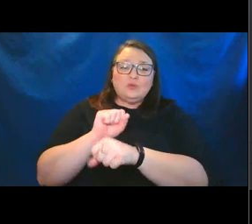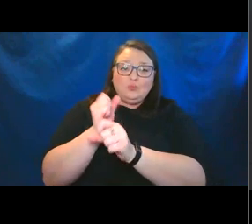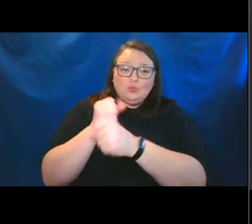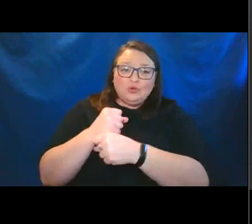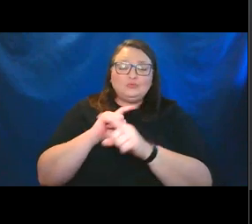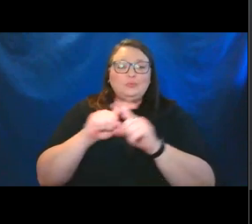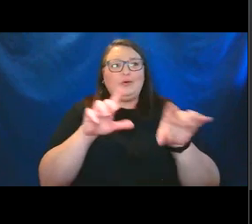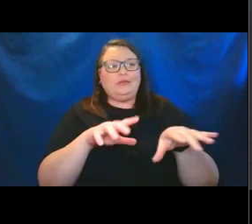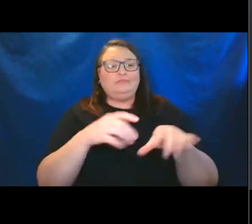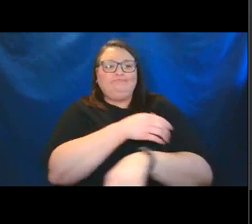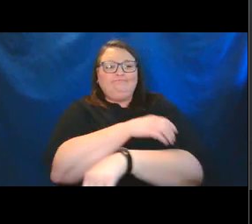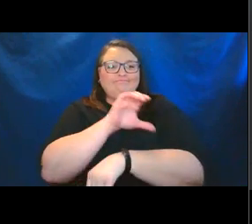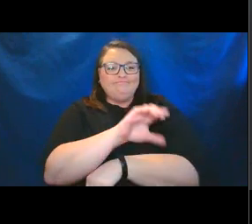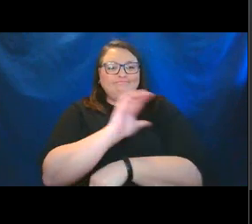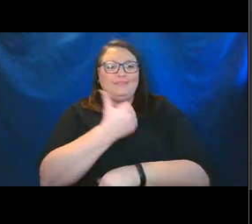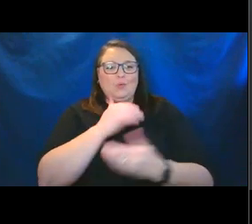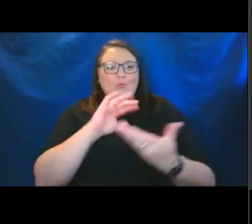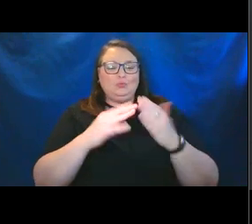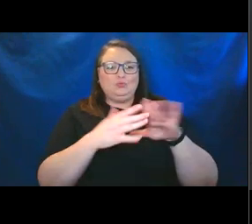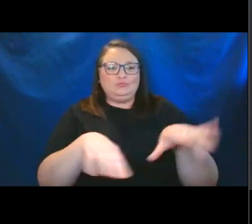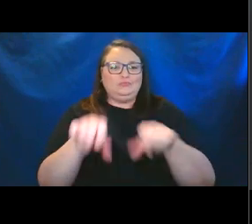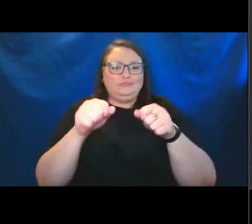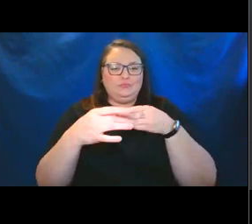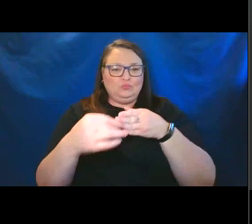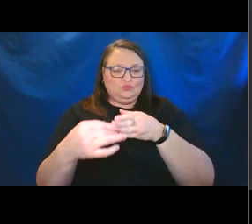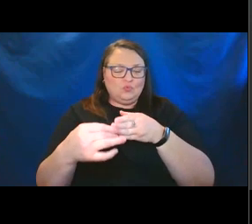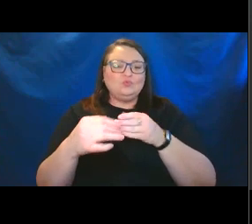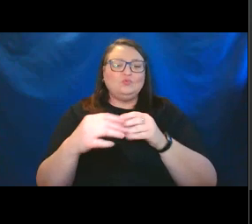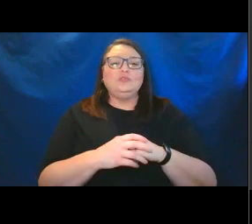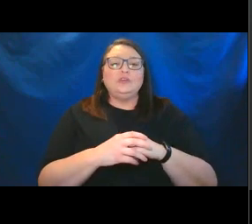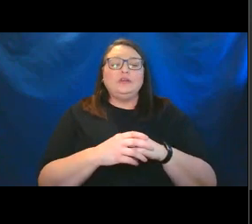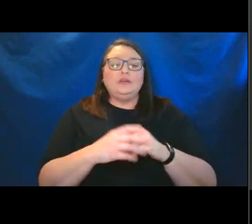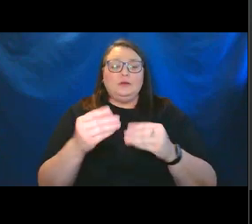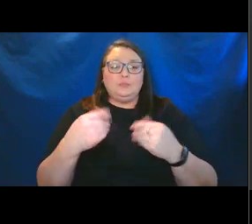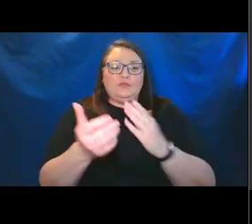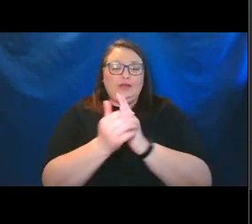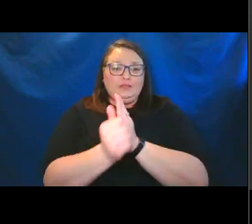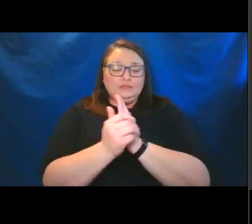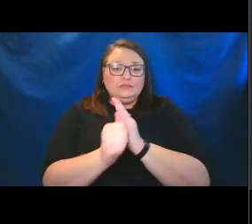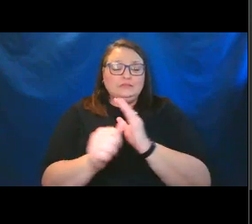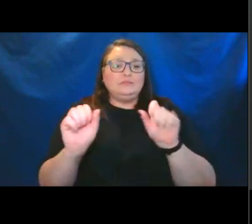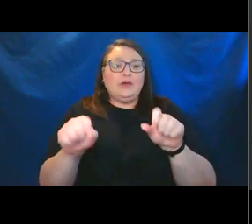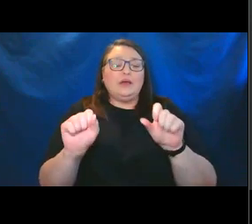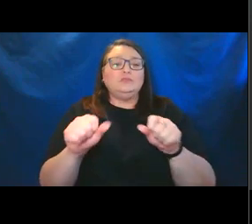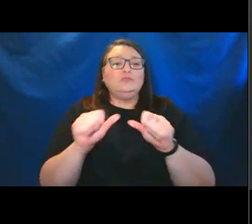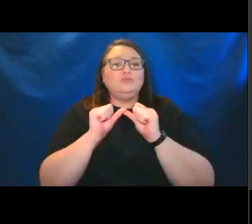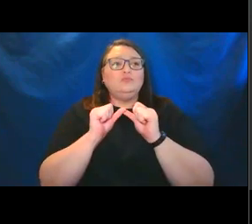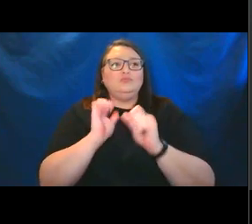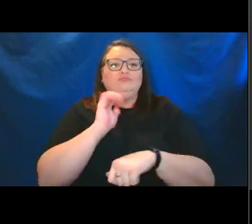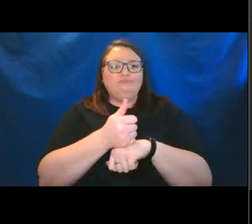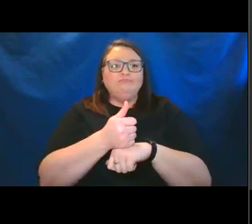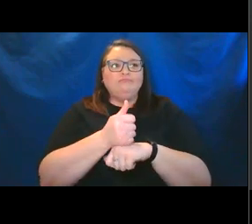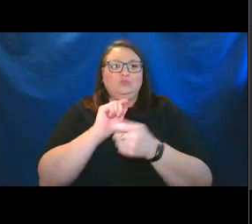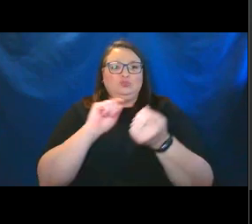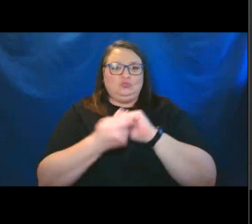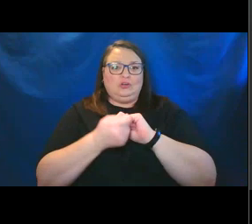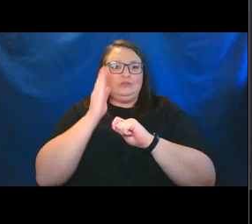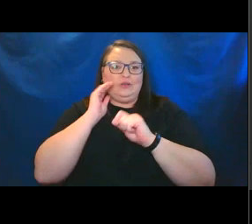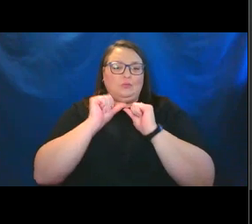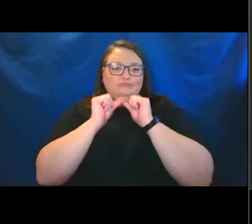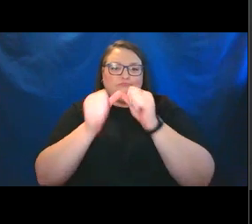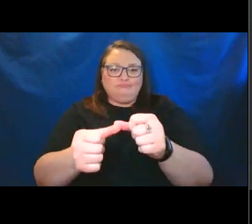charge, supporting the knowledge, skills, and existing capacity to create lasting change, because our communities are capable. And with this project, we're really